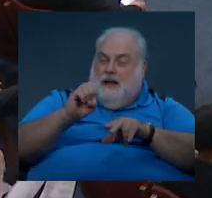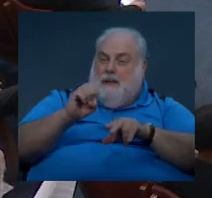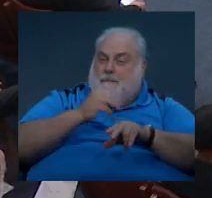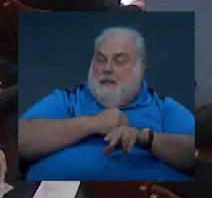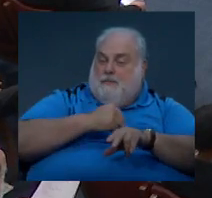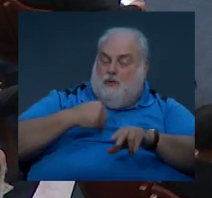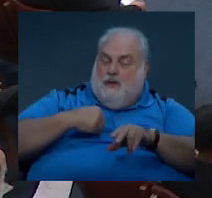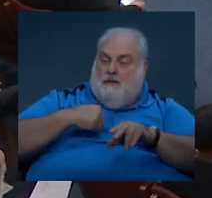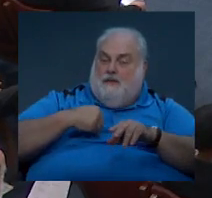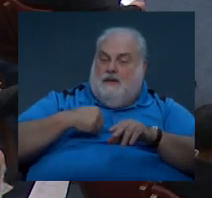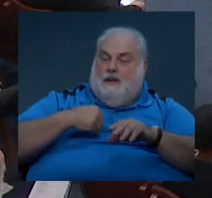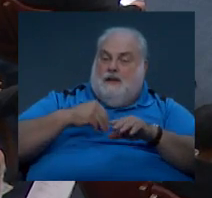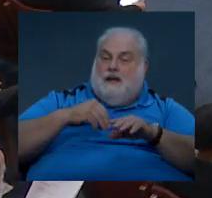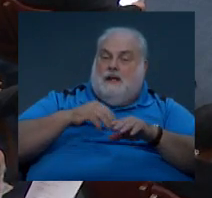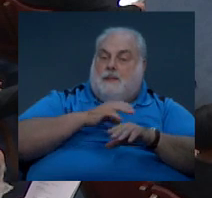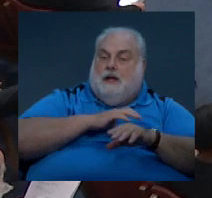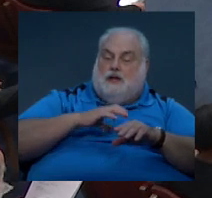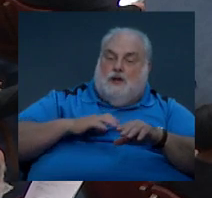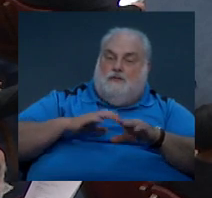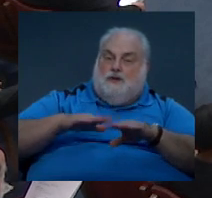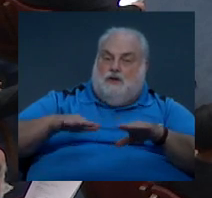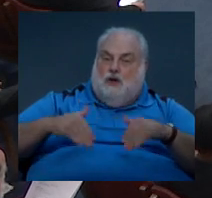and Youth and Families.